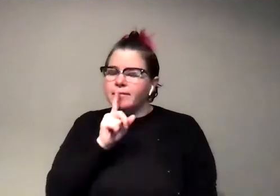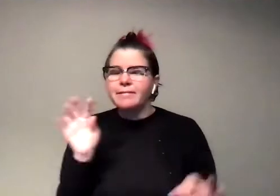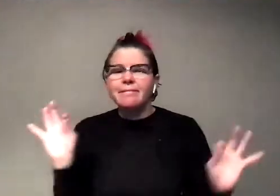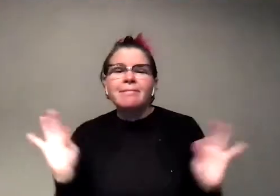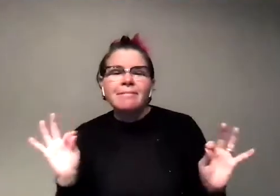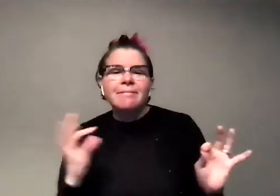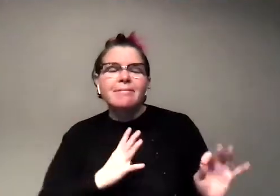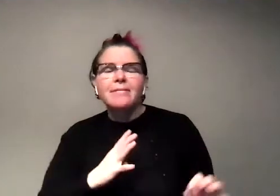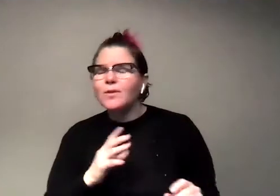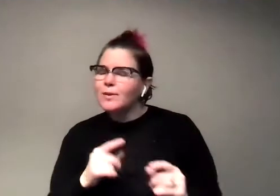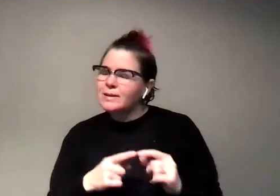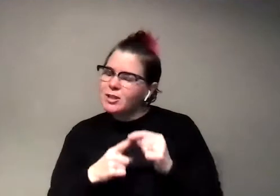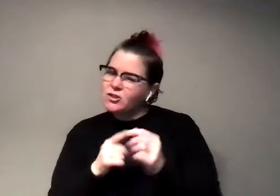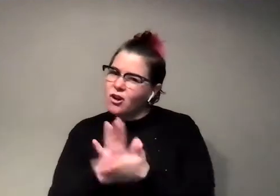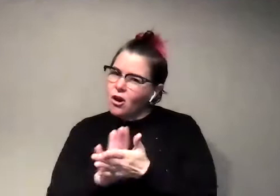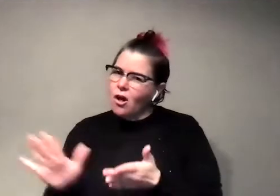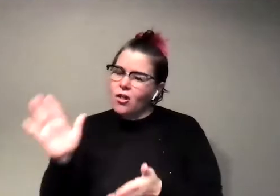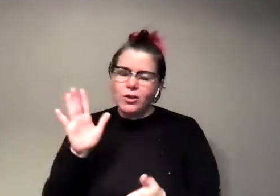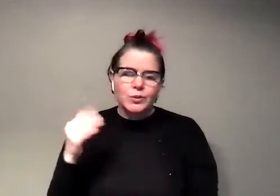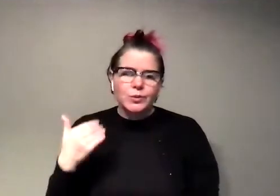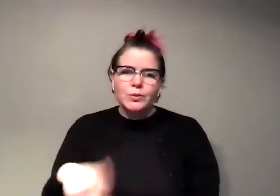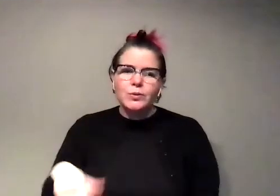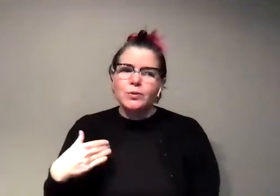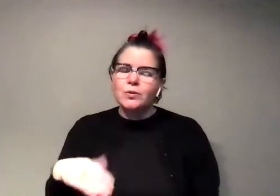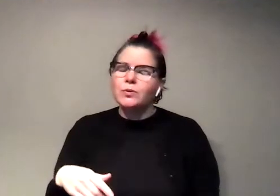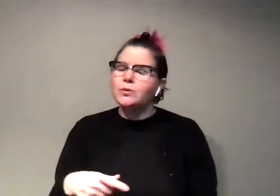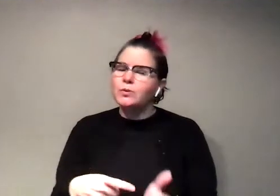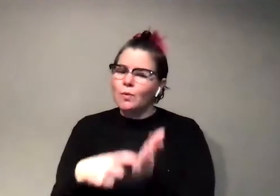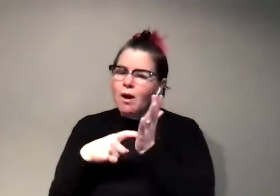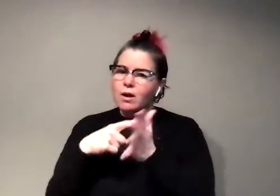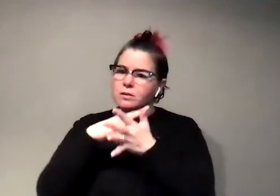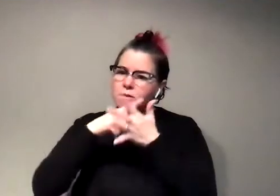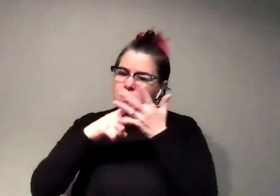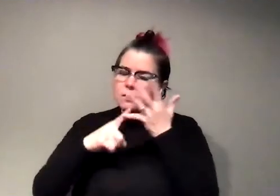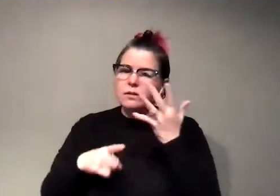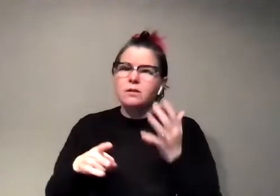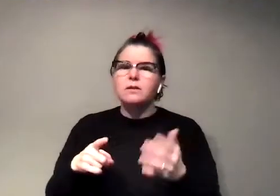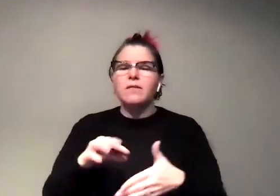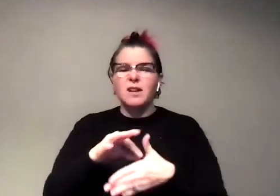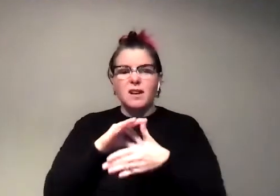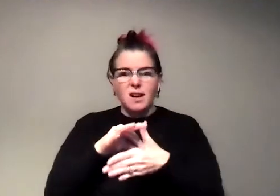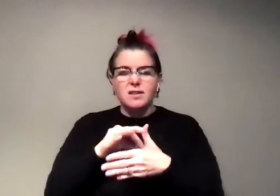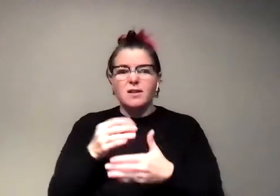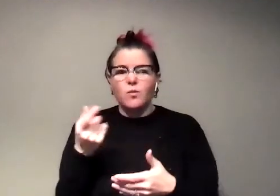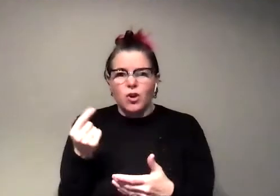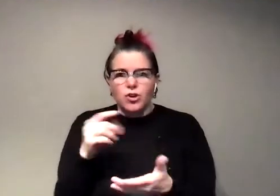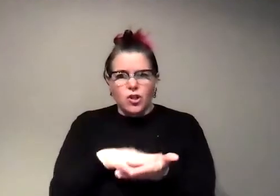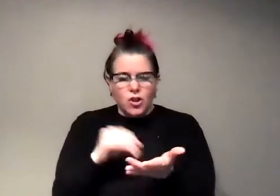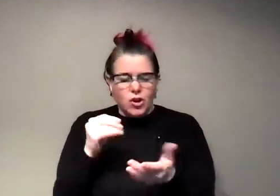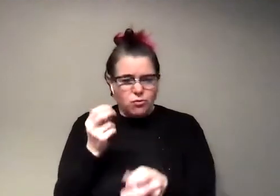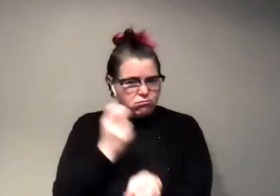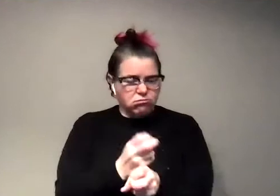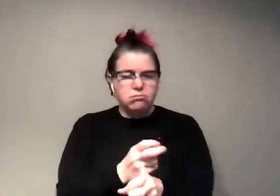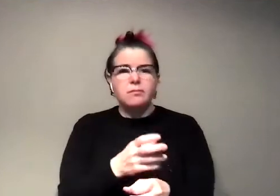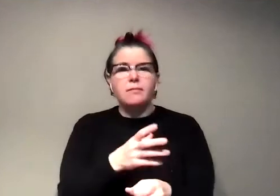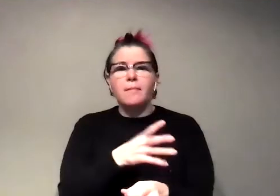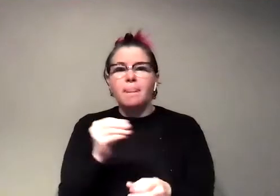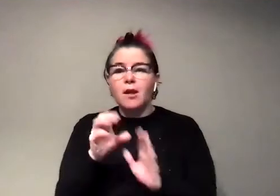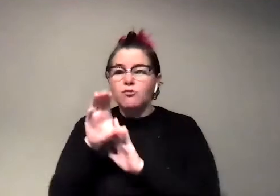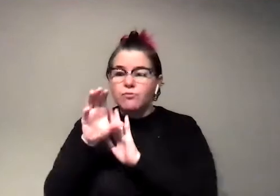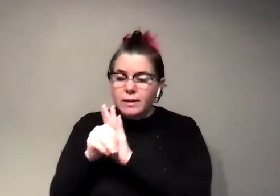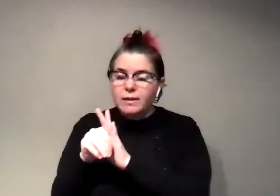in college, it's a very demanding major, not only in terms of the content that you're doing, but in terms of the curriculum